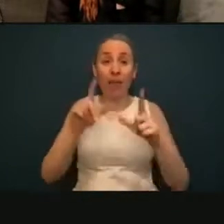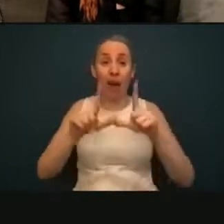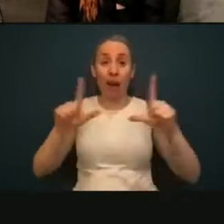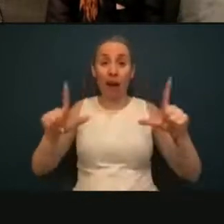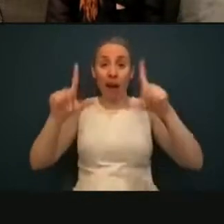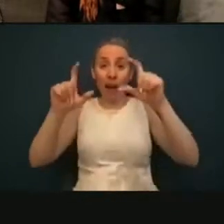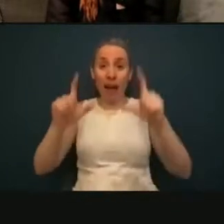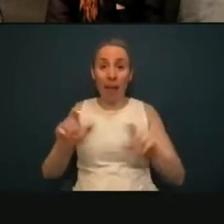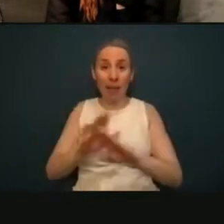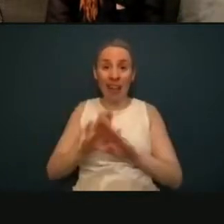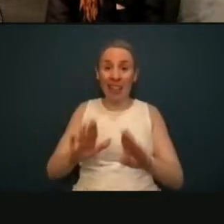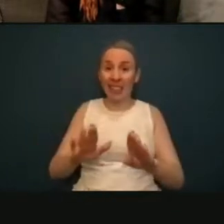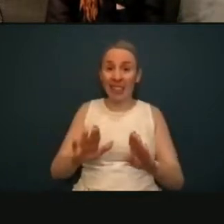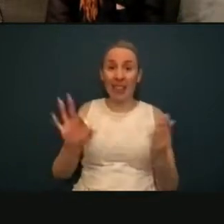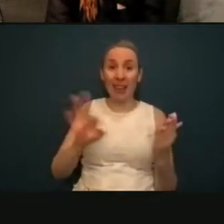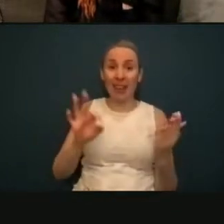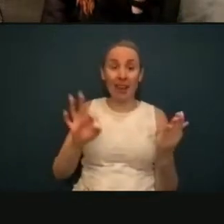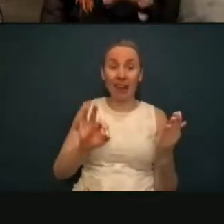have